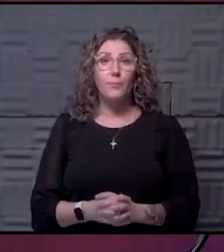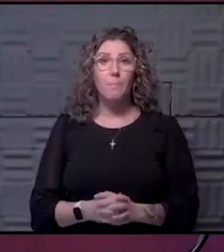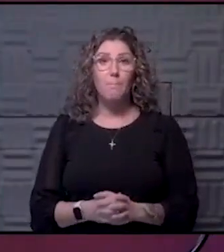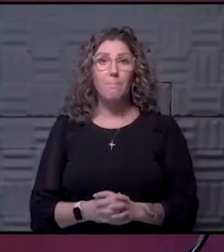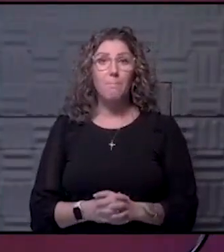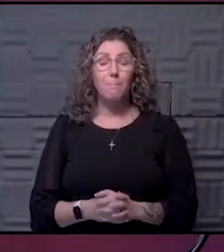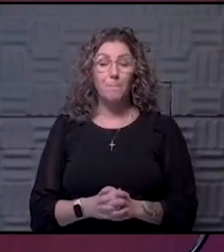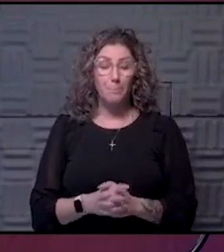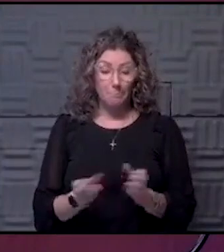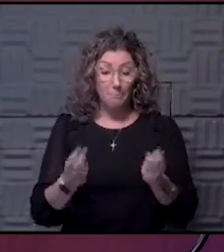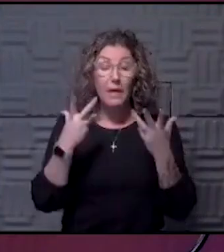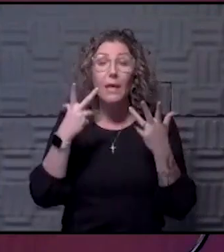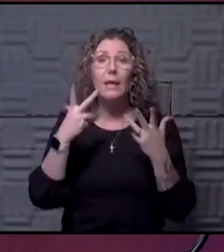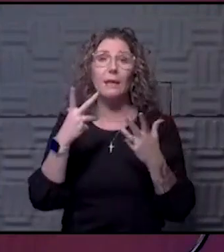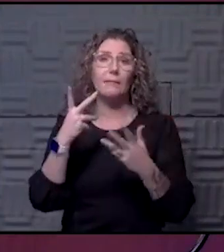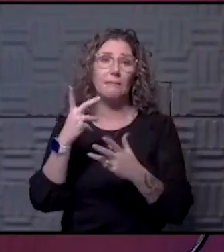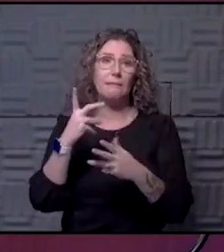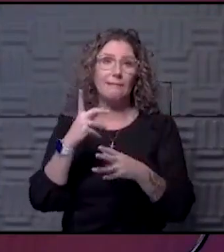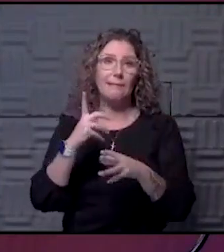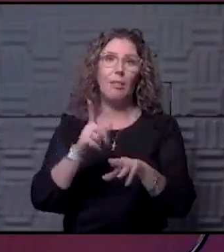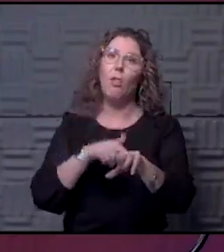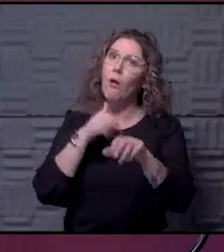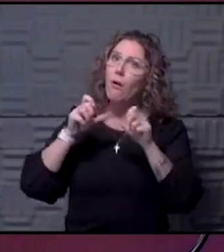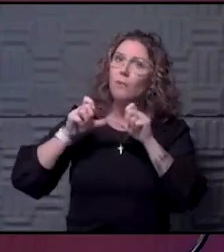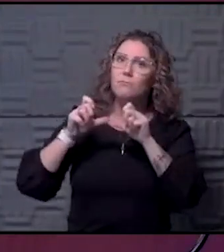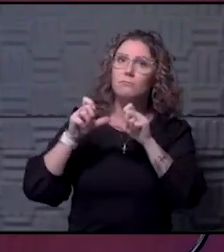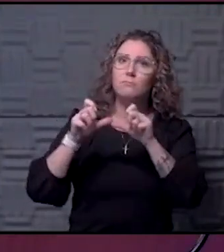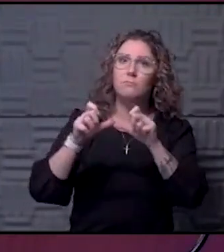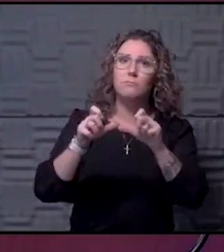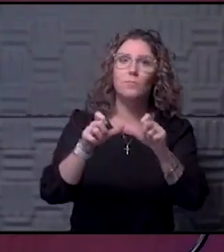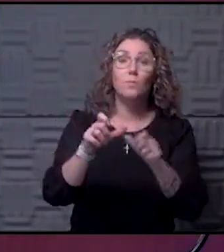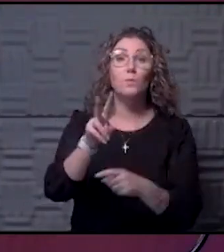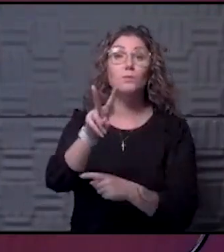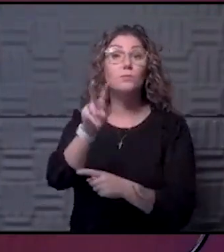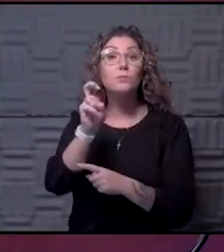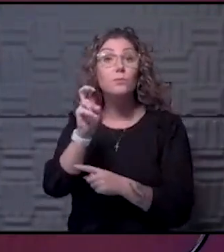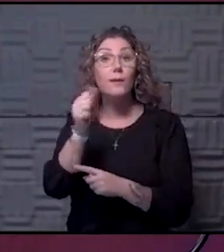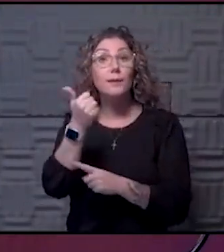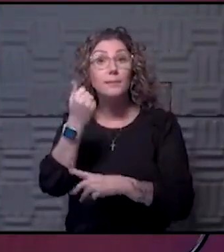lots of long-term folks. Our longest was 210 days.